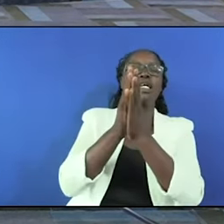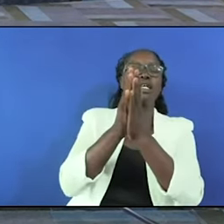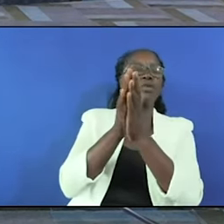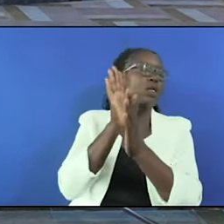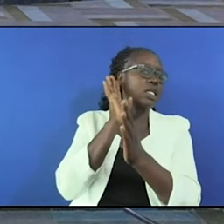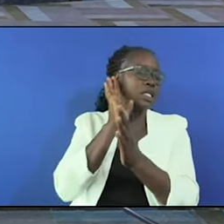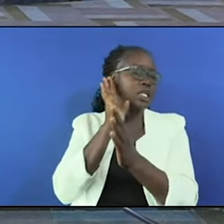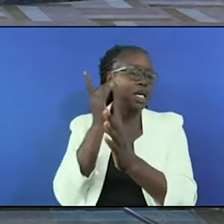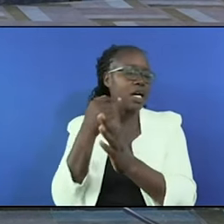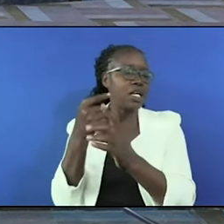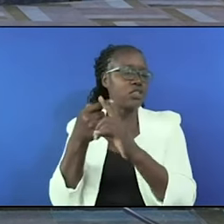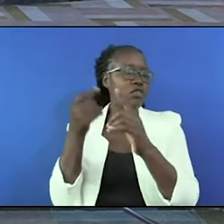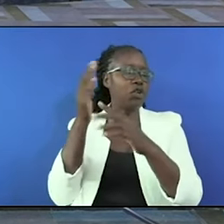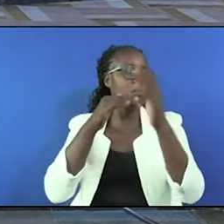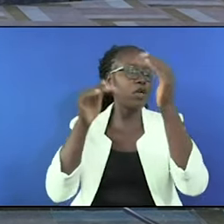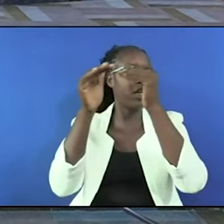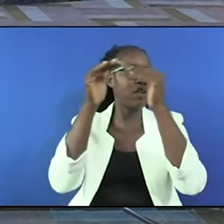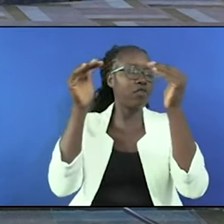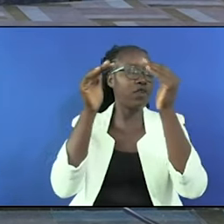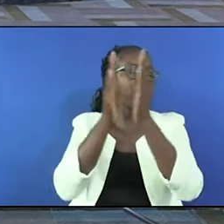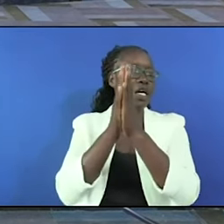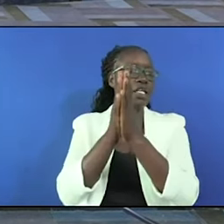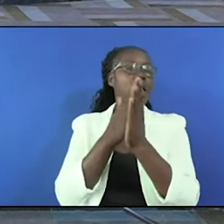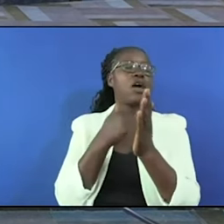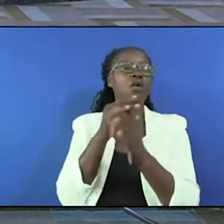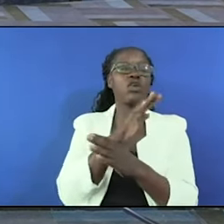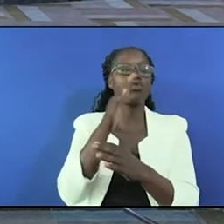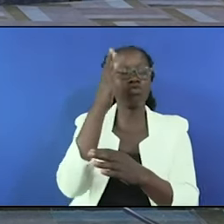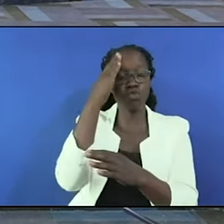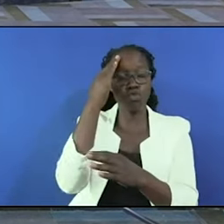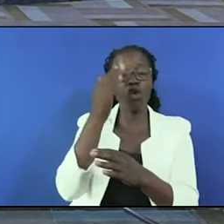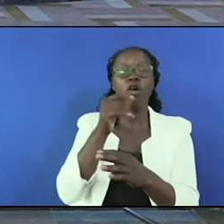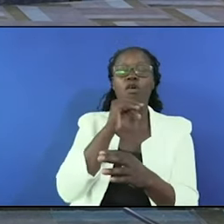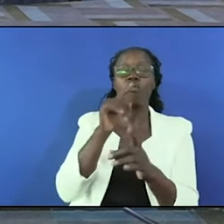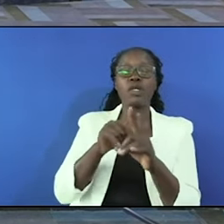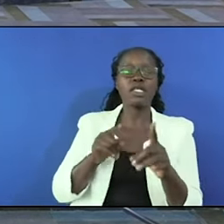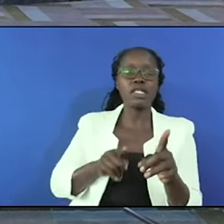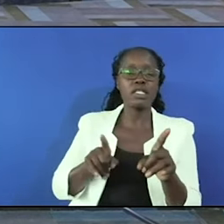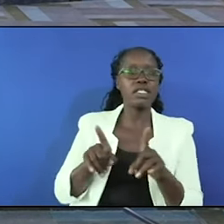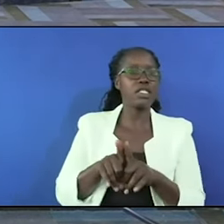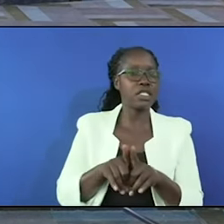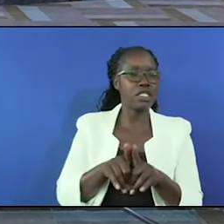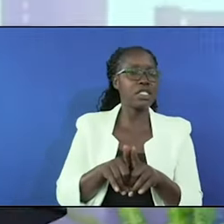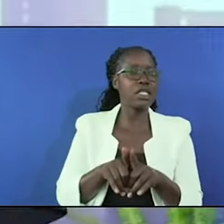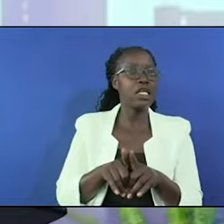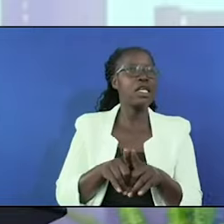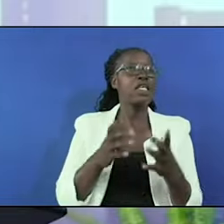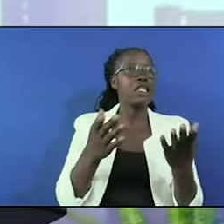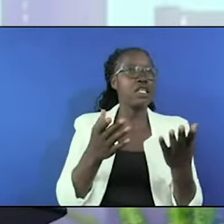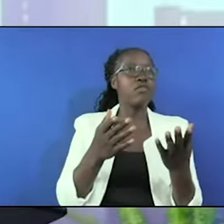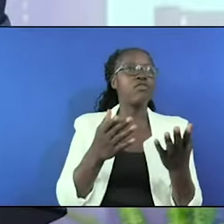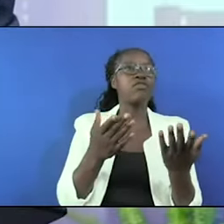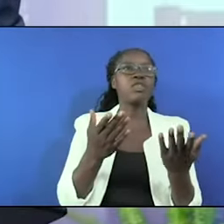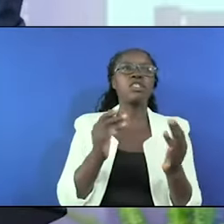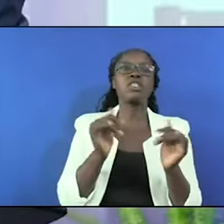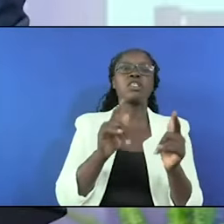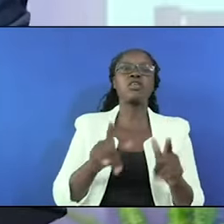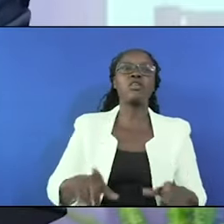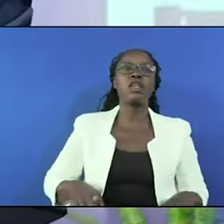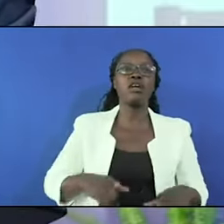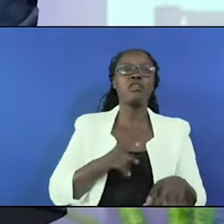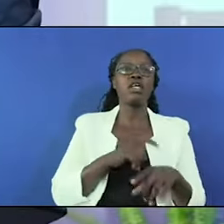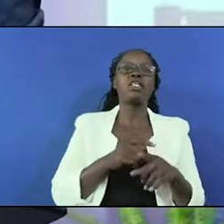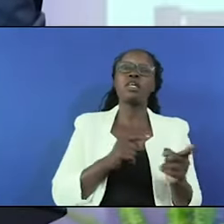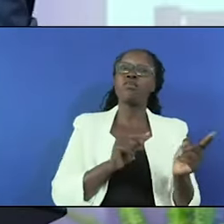to hear us from heaven. I want you to know, my brothers and sisters in Newlife SDA Church, that as I